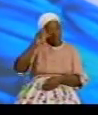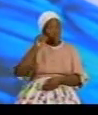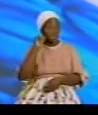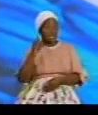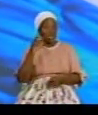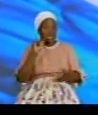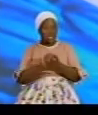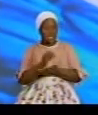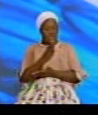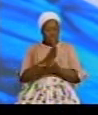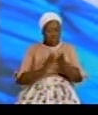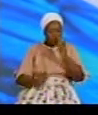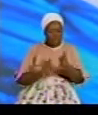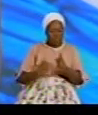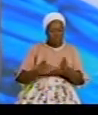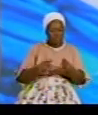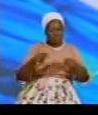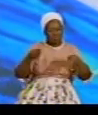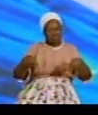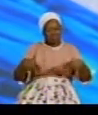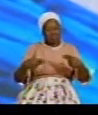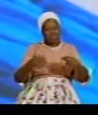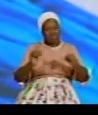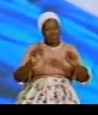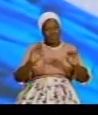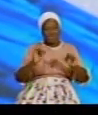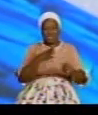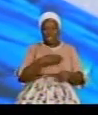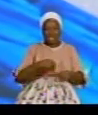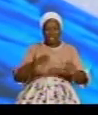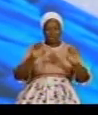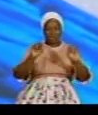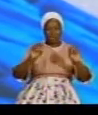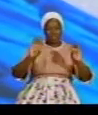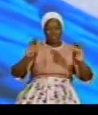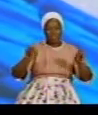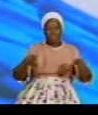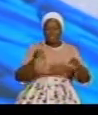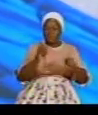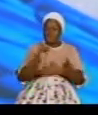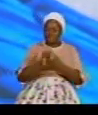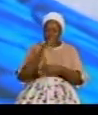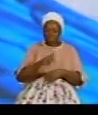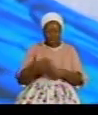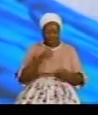people, Pharisees and scribes, that were offended, and they had a